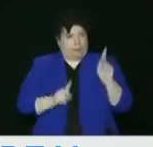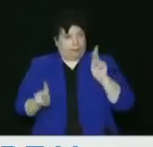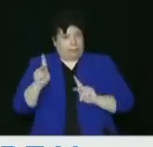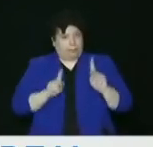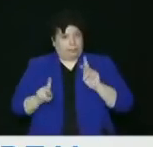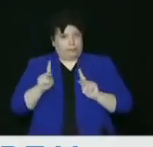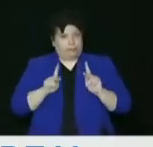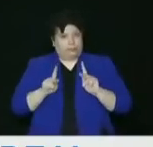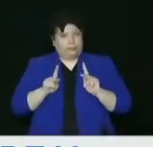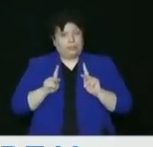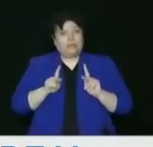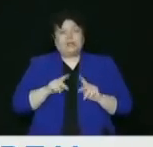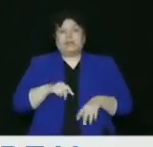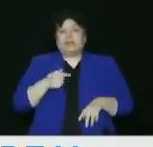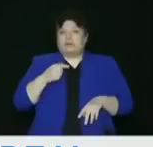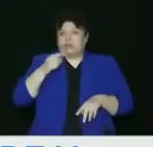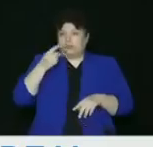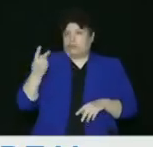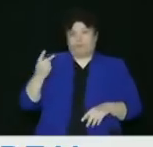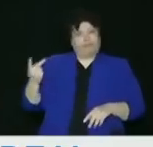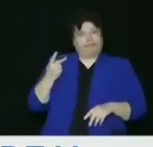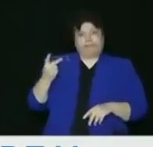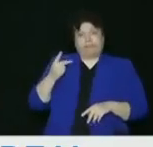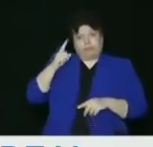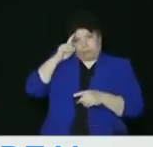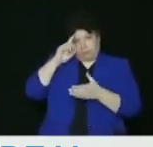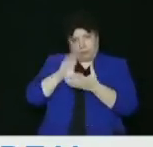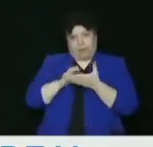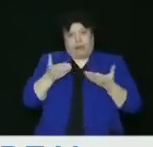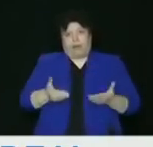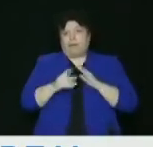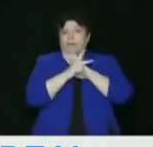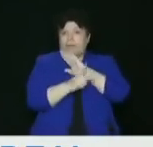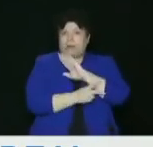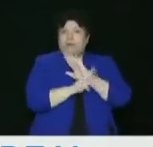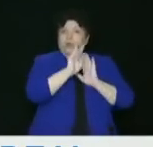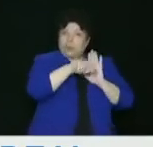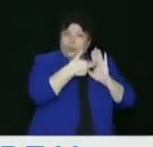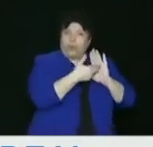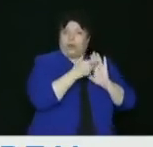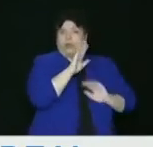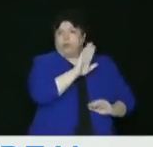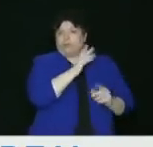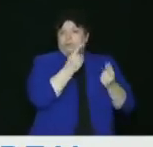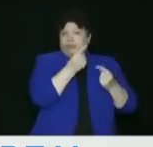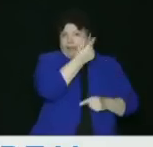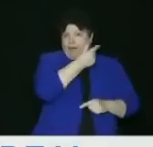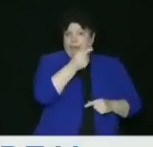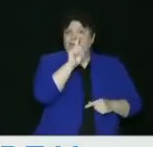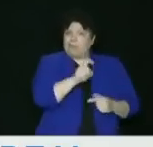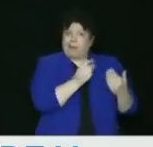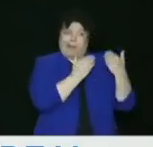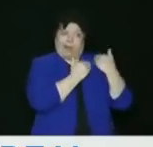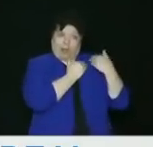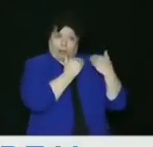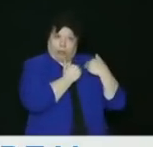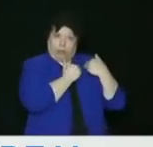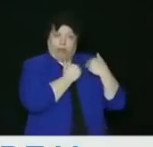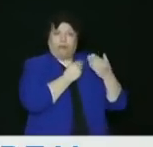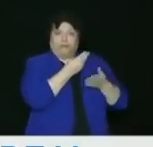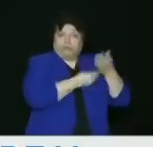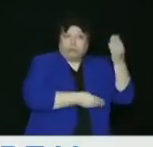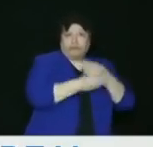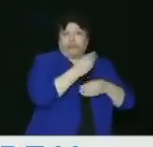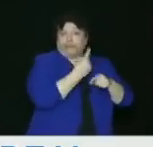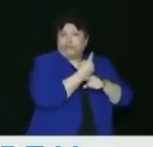We both believe firmly in Parliament's role of keeping the government accountable. This agreement